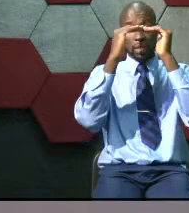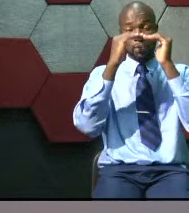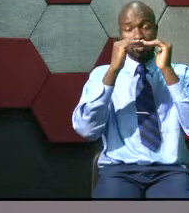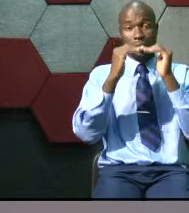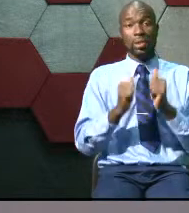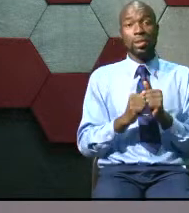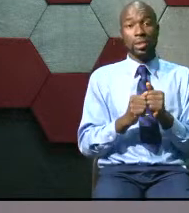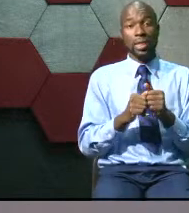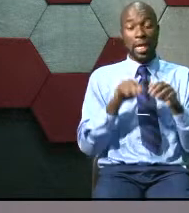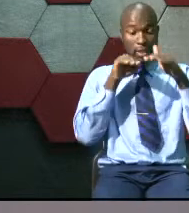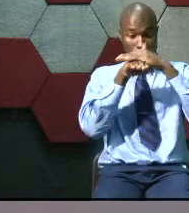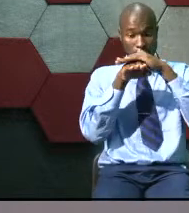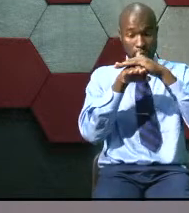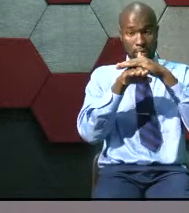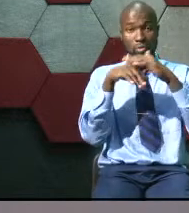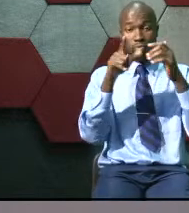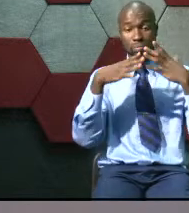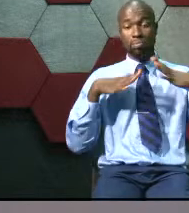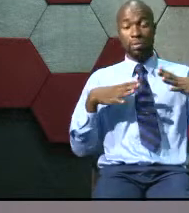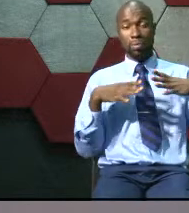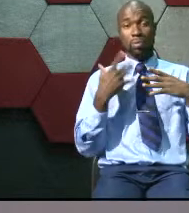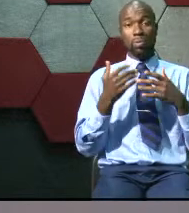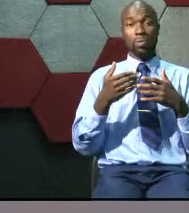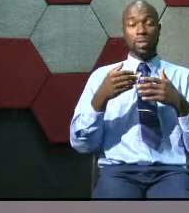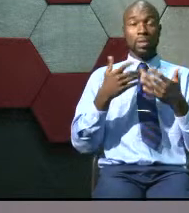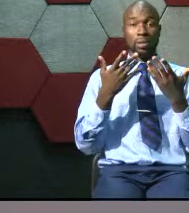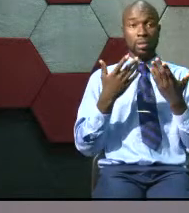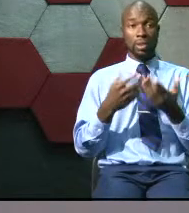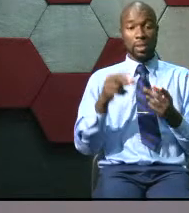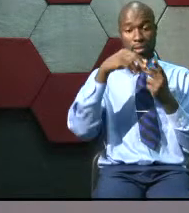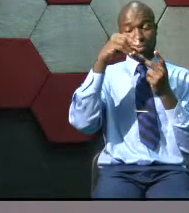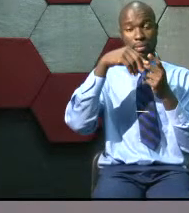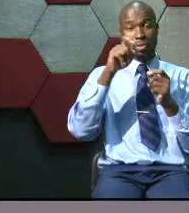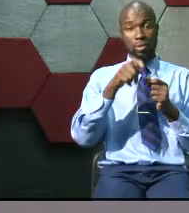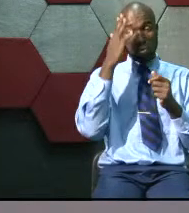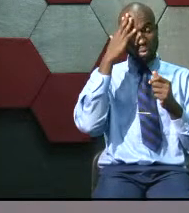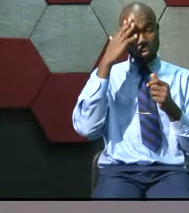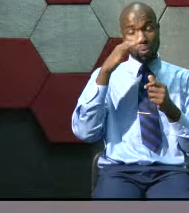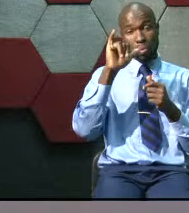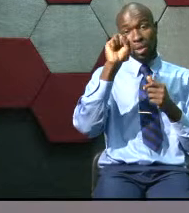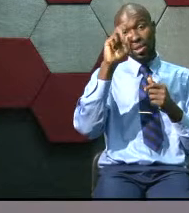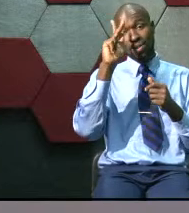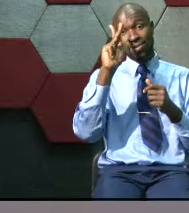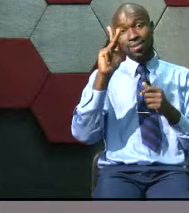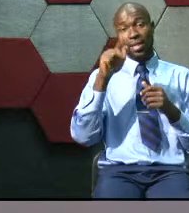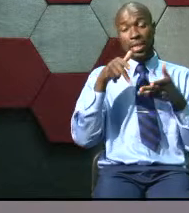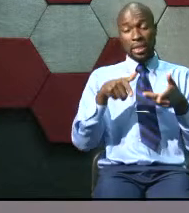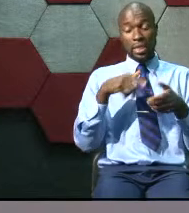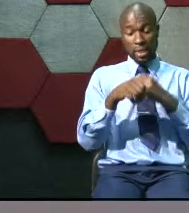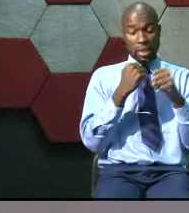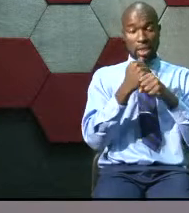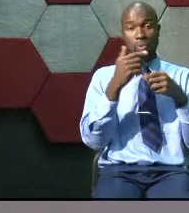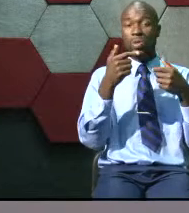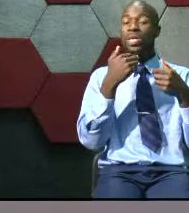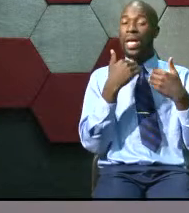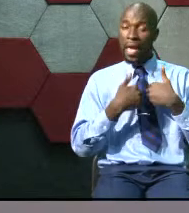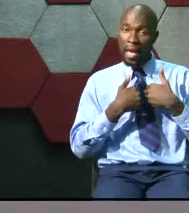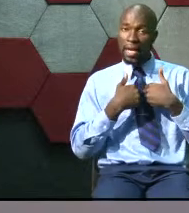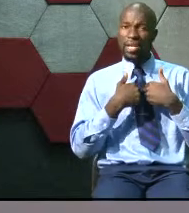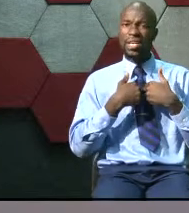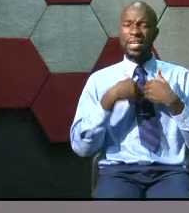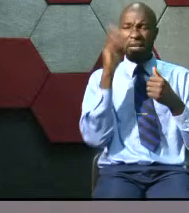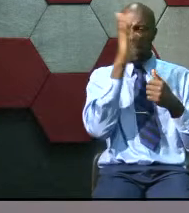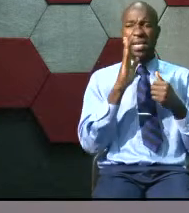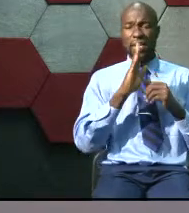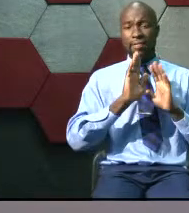to people with special needs. As you know, YSK, this year we had the Leave No Learner Behind agenda that we were looking on. So,